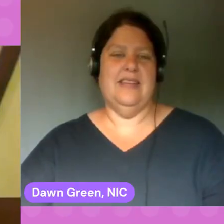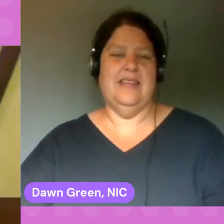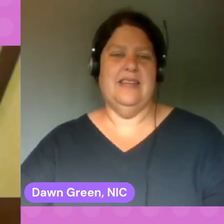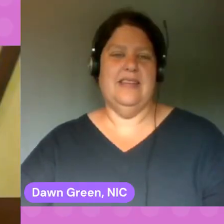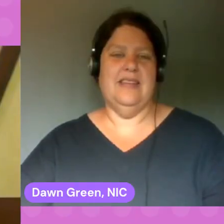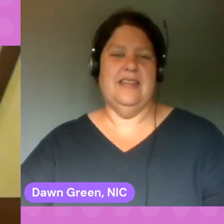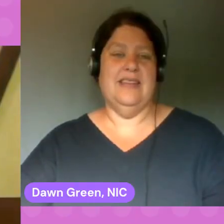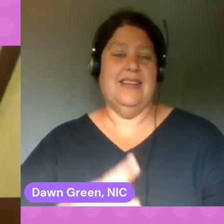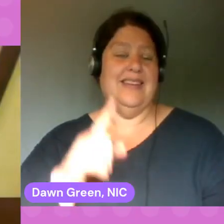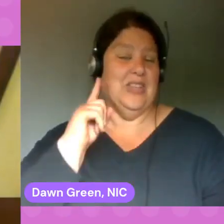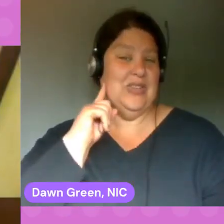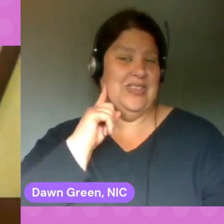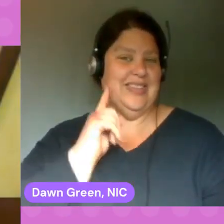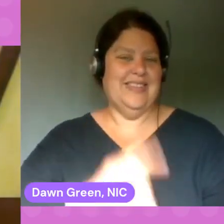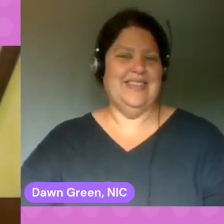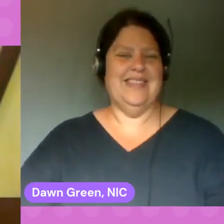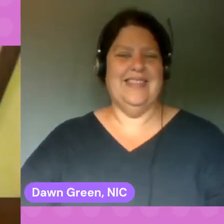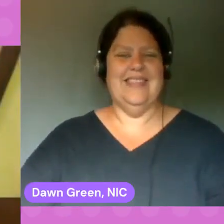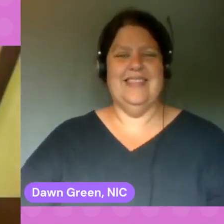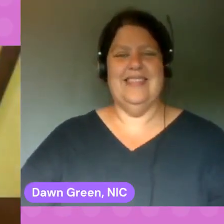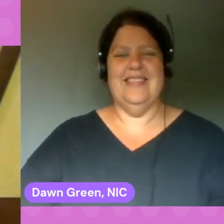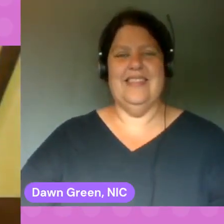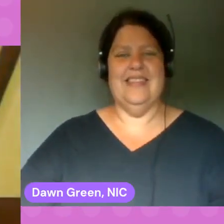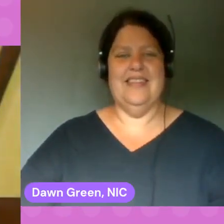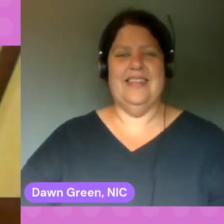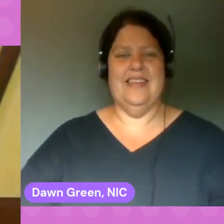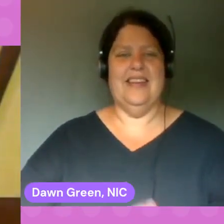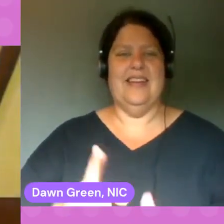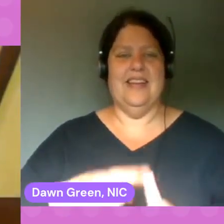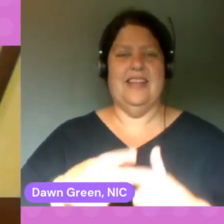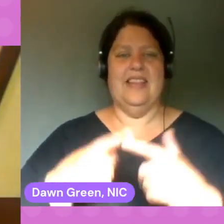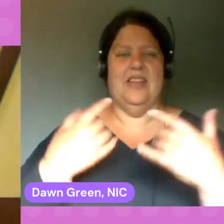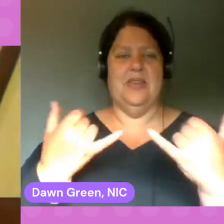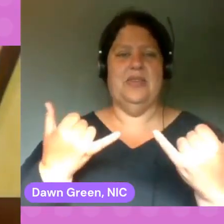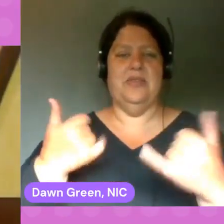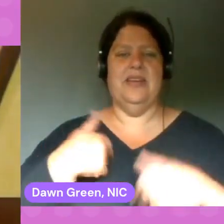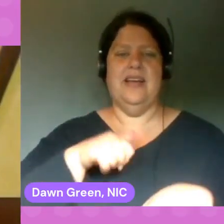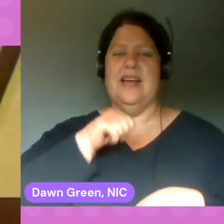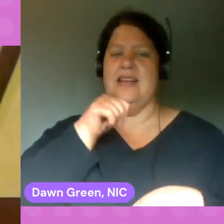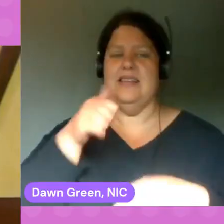Do you hear? And then today I didn't have